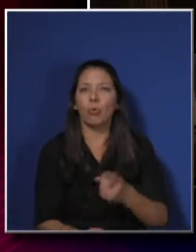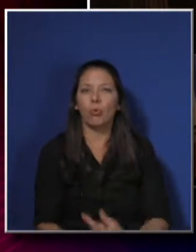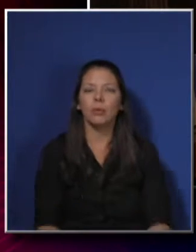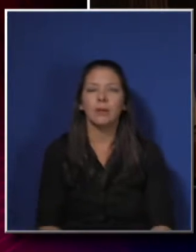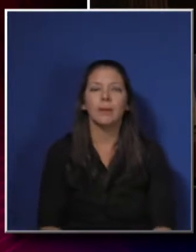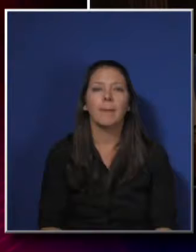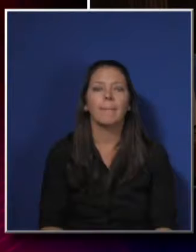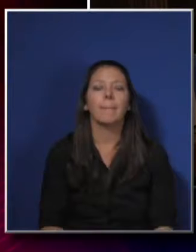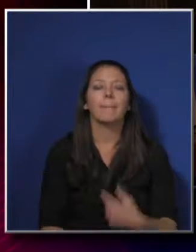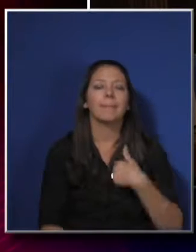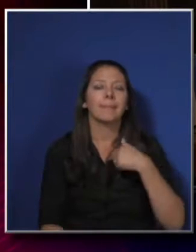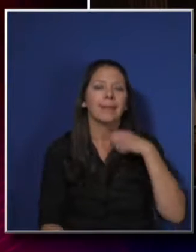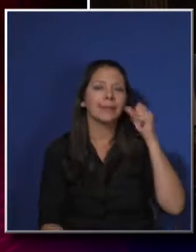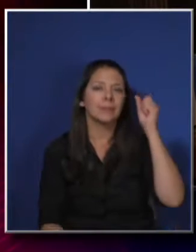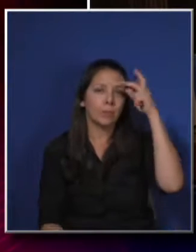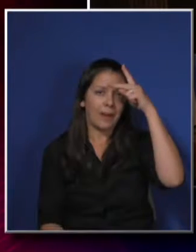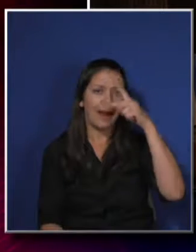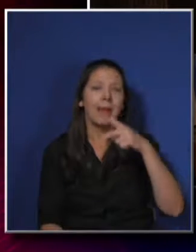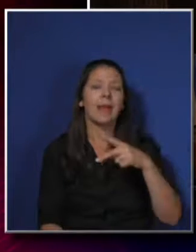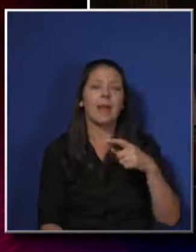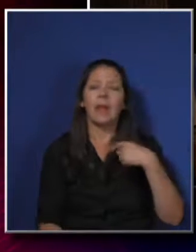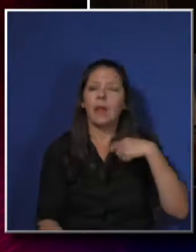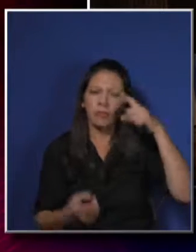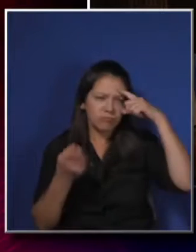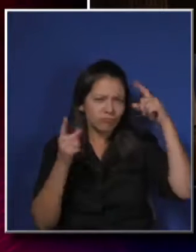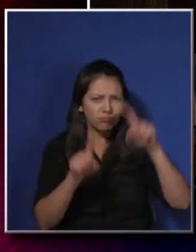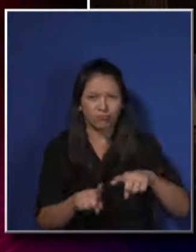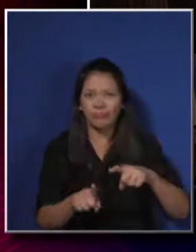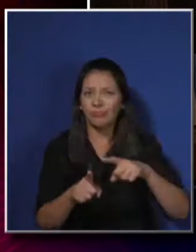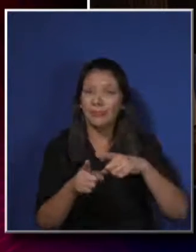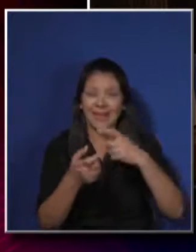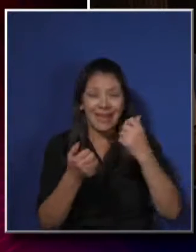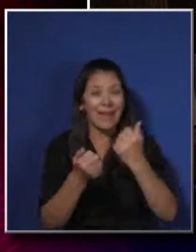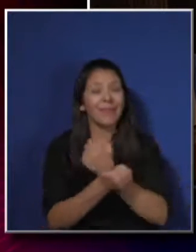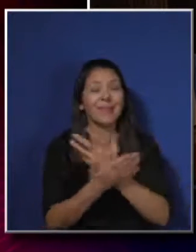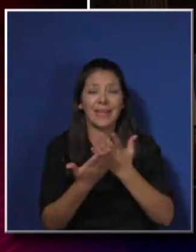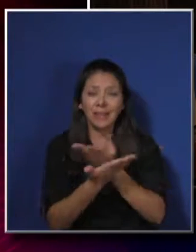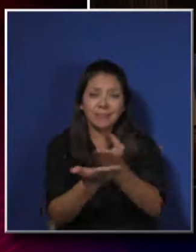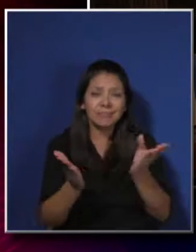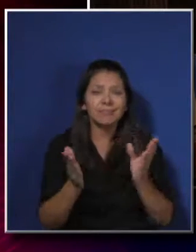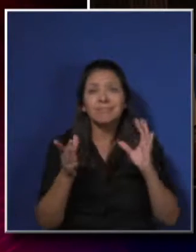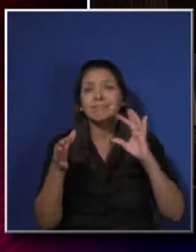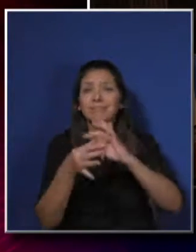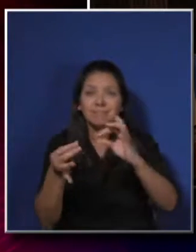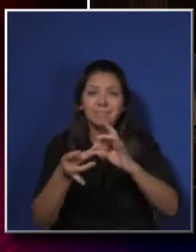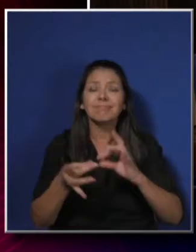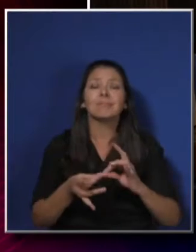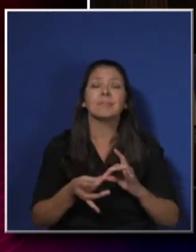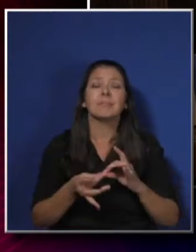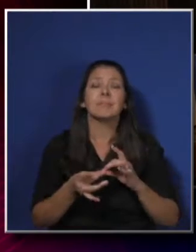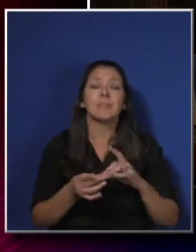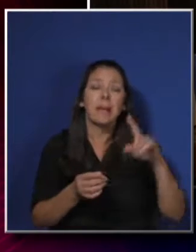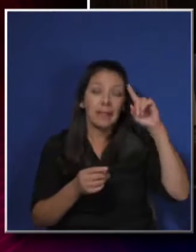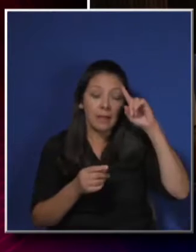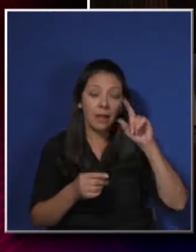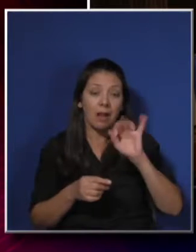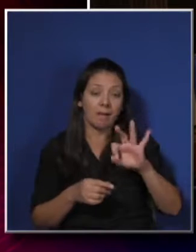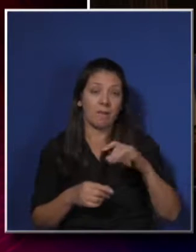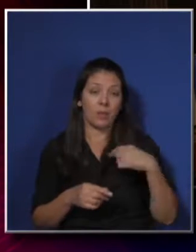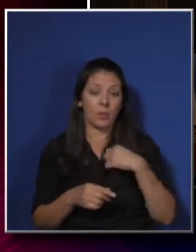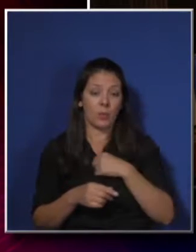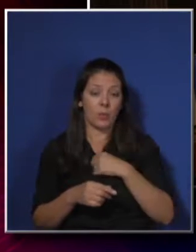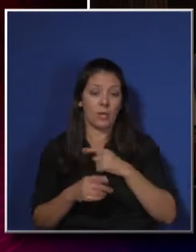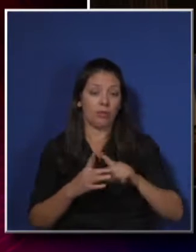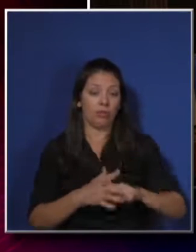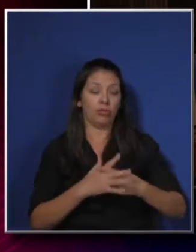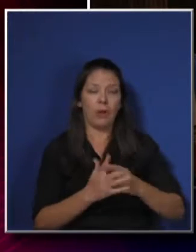And this is Suke. I would agree with pretty much everything that's said. I think if we start with our current